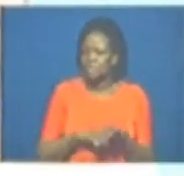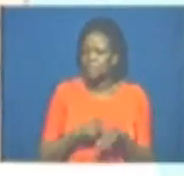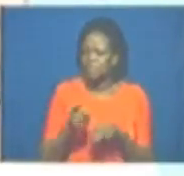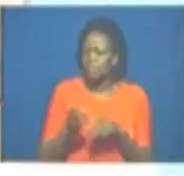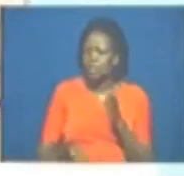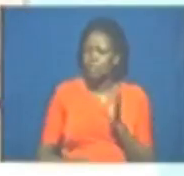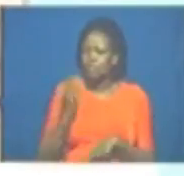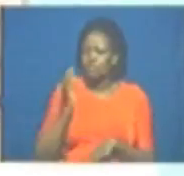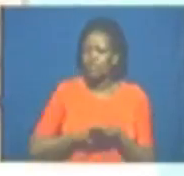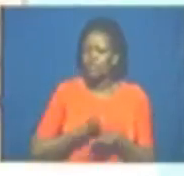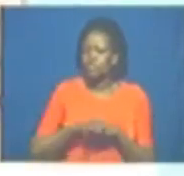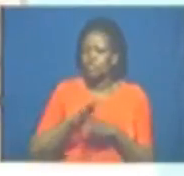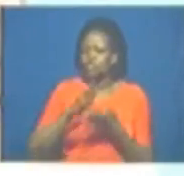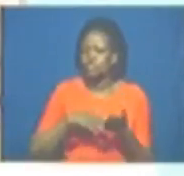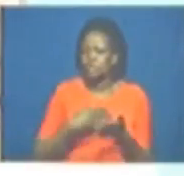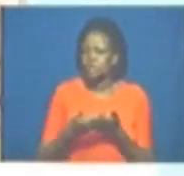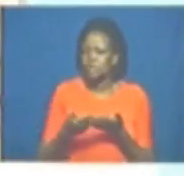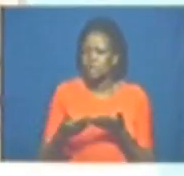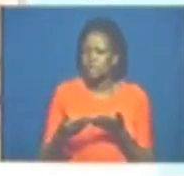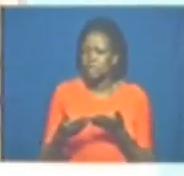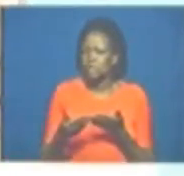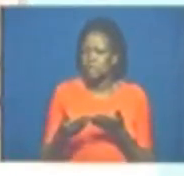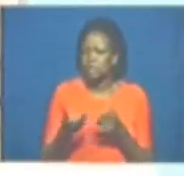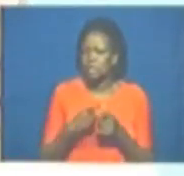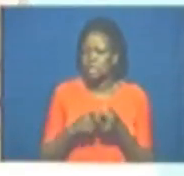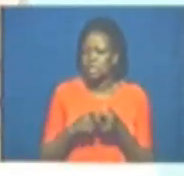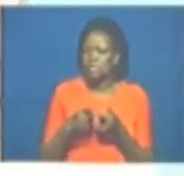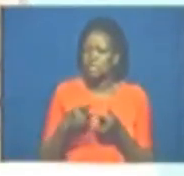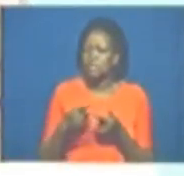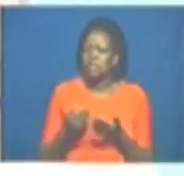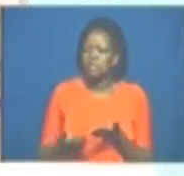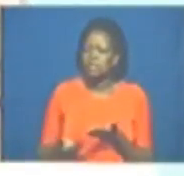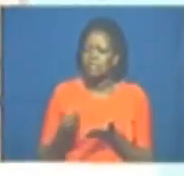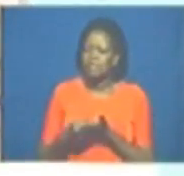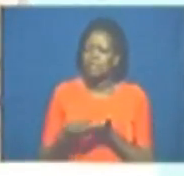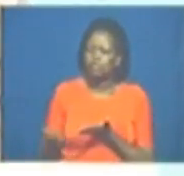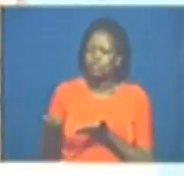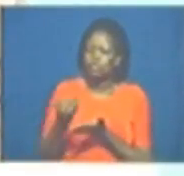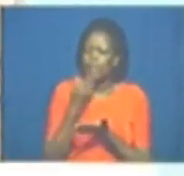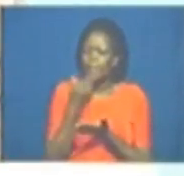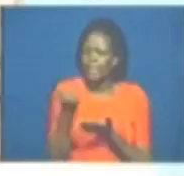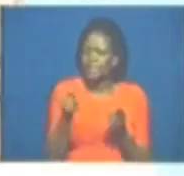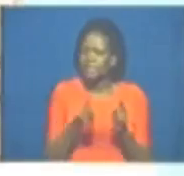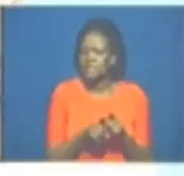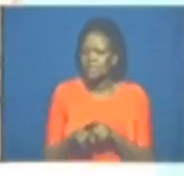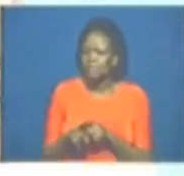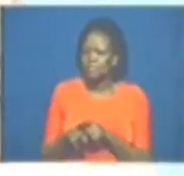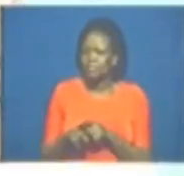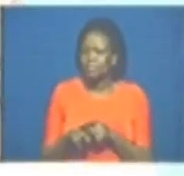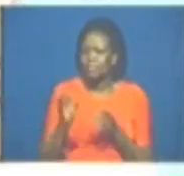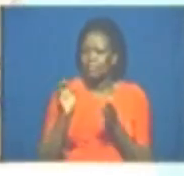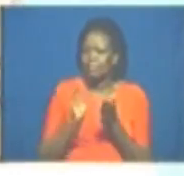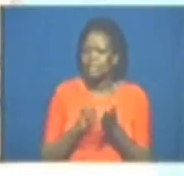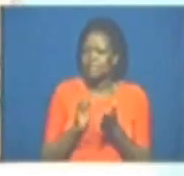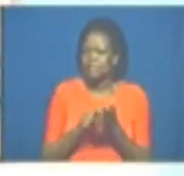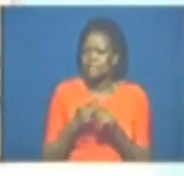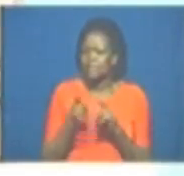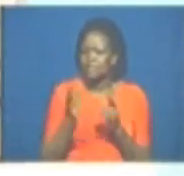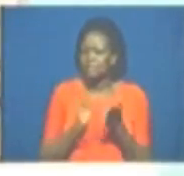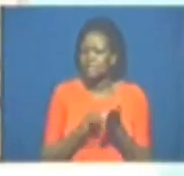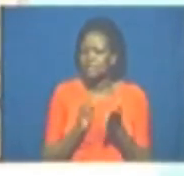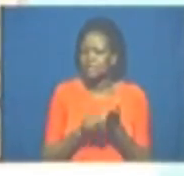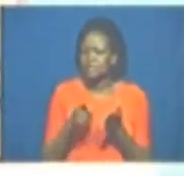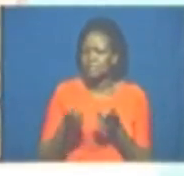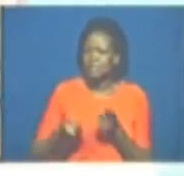good structures, and their revenue collection mechanisms were among the best. And of course, a bit of Machakos, but you know Machakos, they